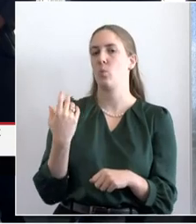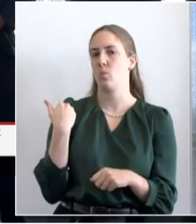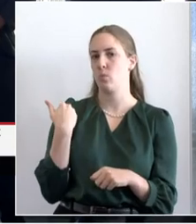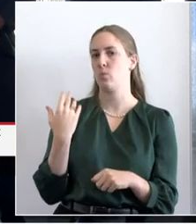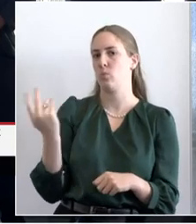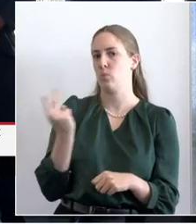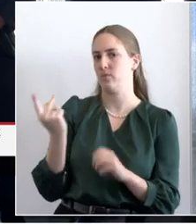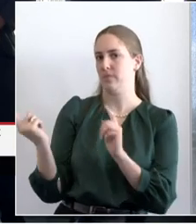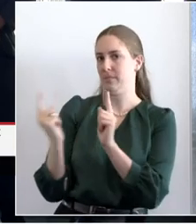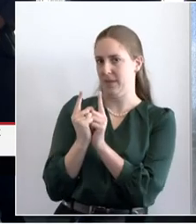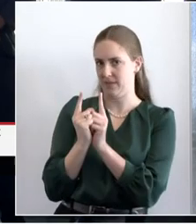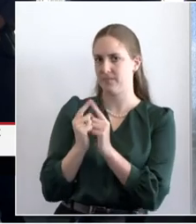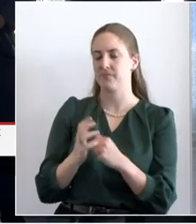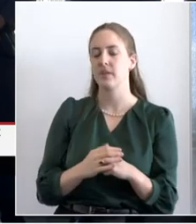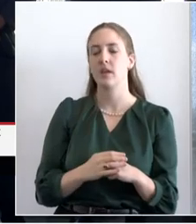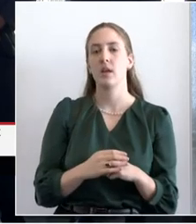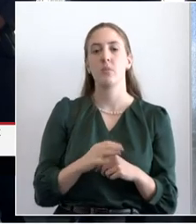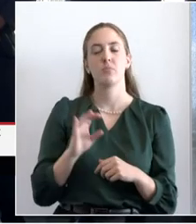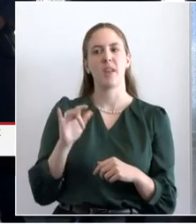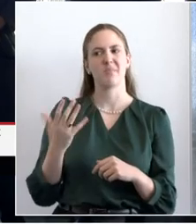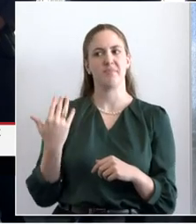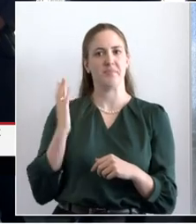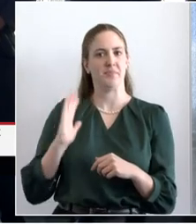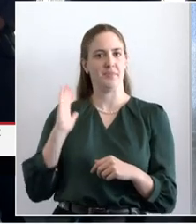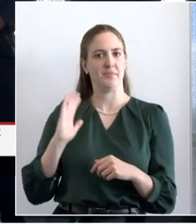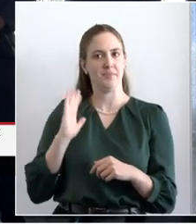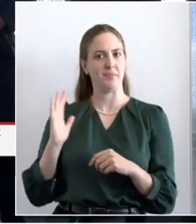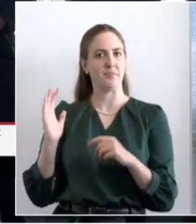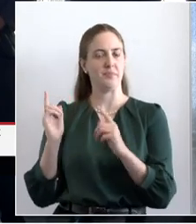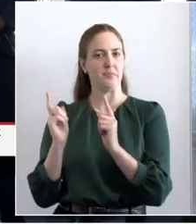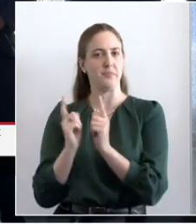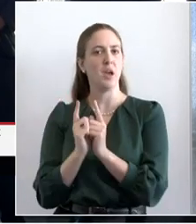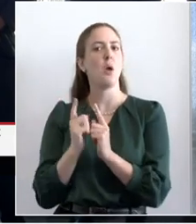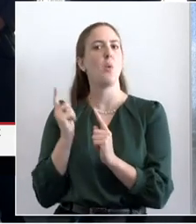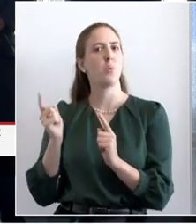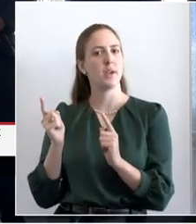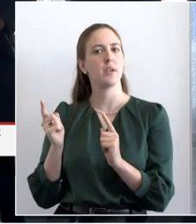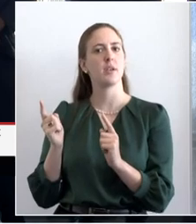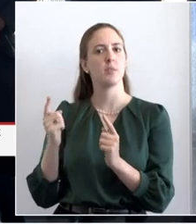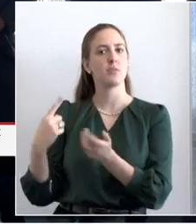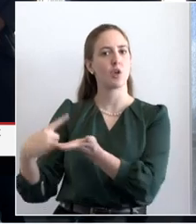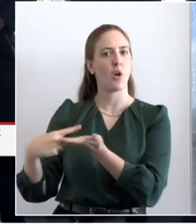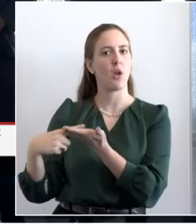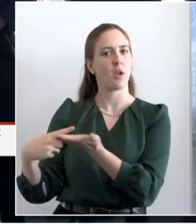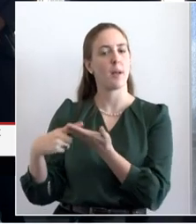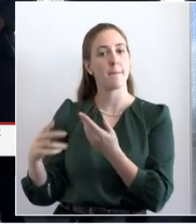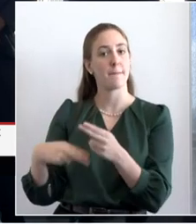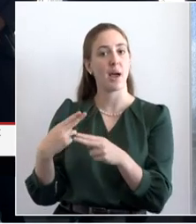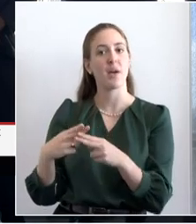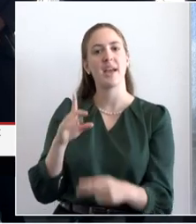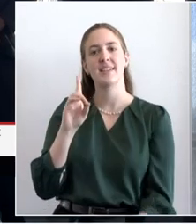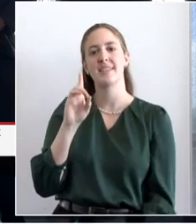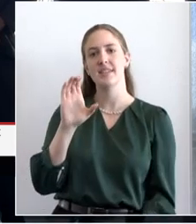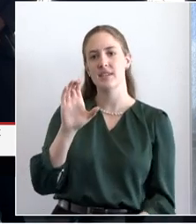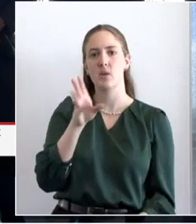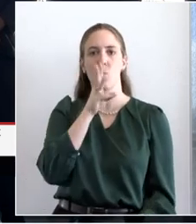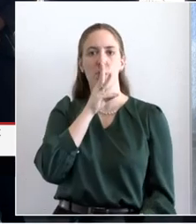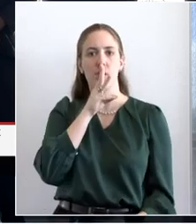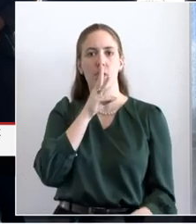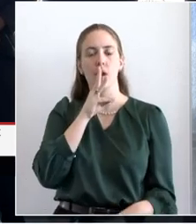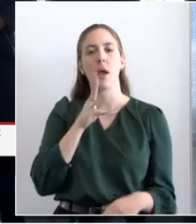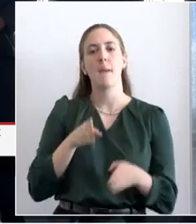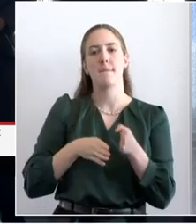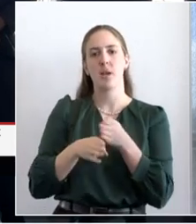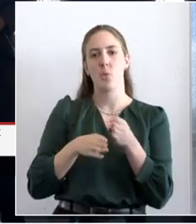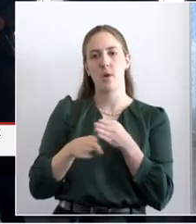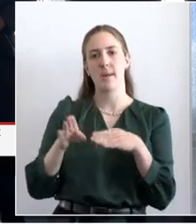those early days when I met Corey, one of the things we talked about was the DC Water Minority Business